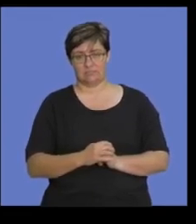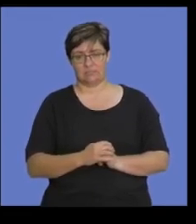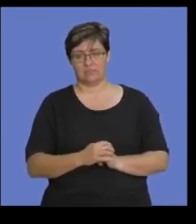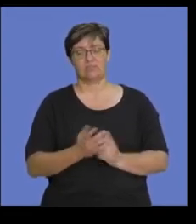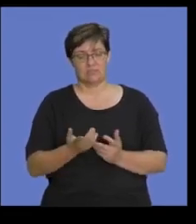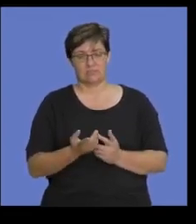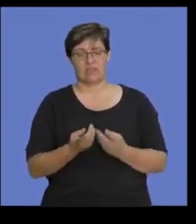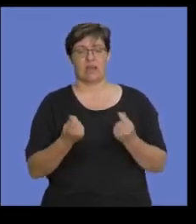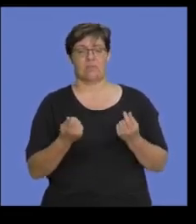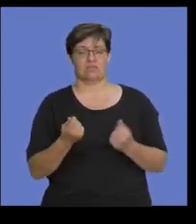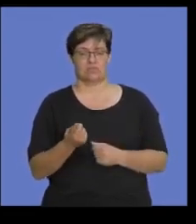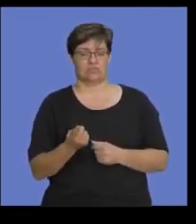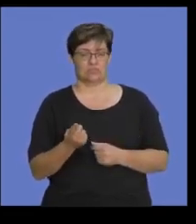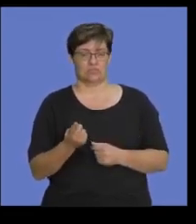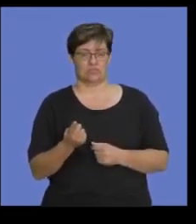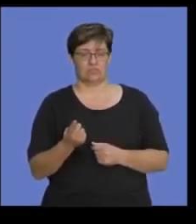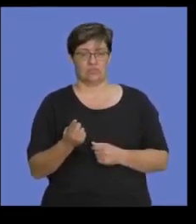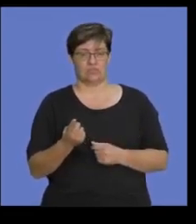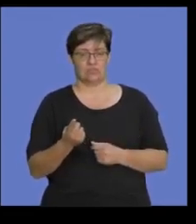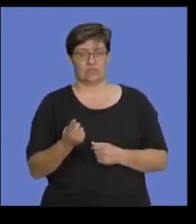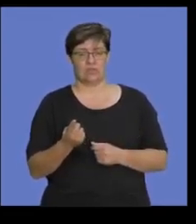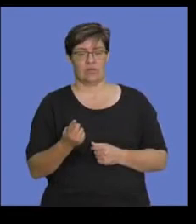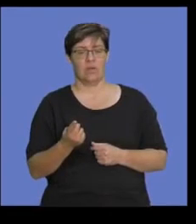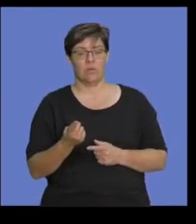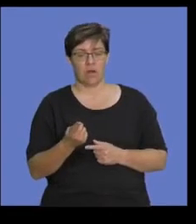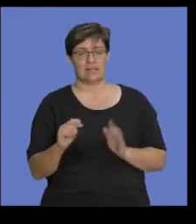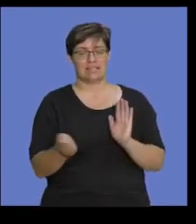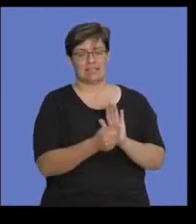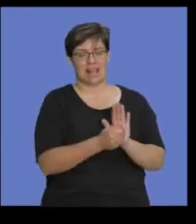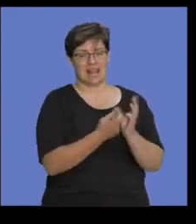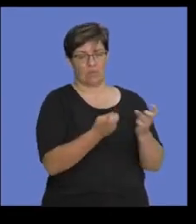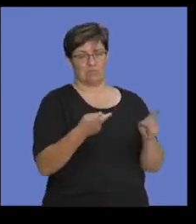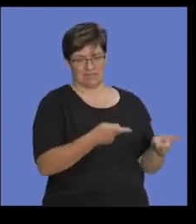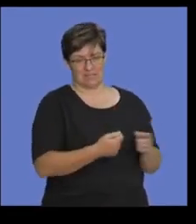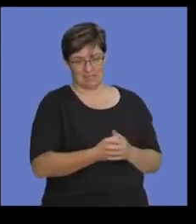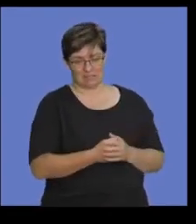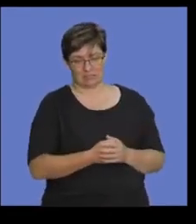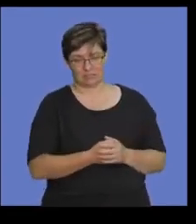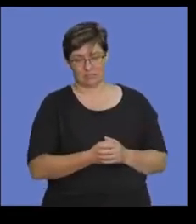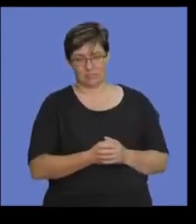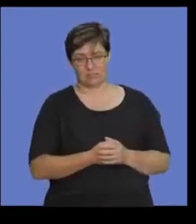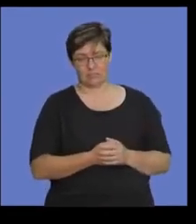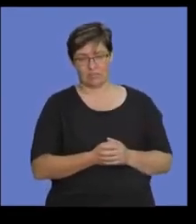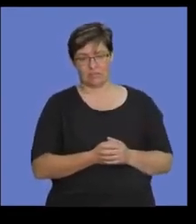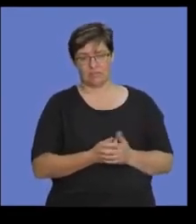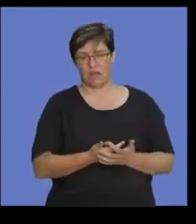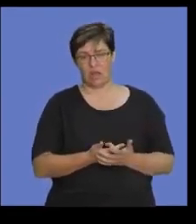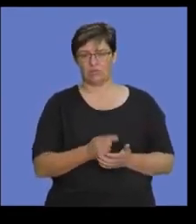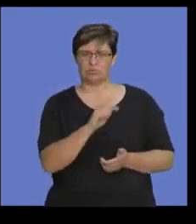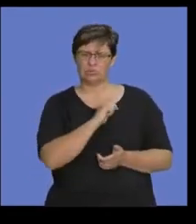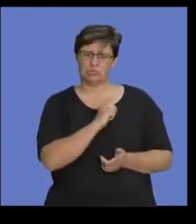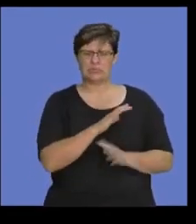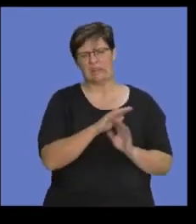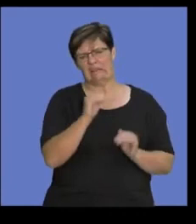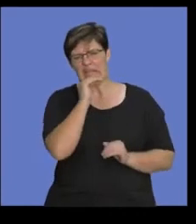74 cents. So this is how much then the person will sell their equipment for. So it might be that this is not